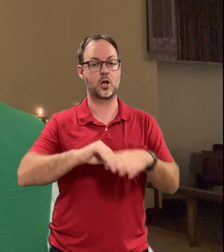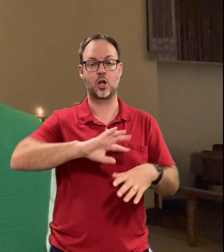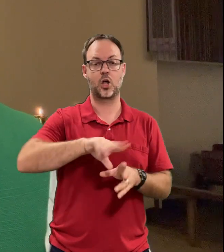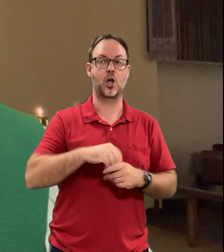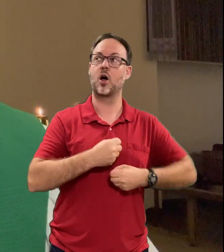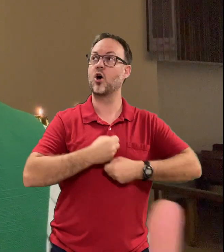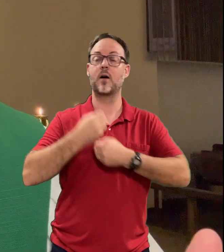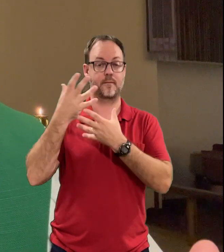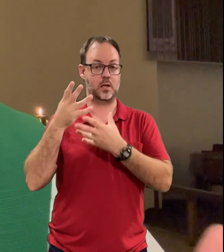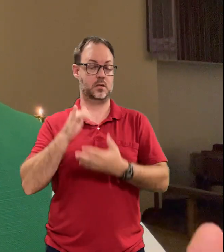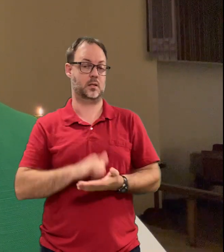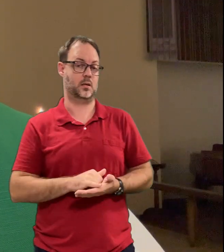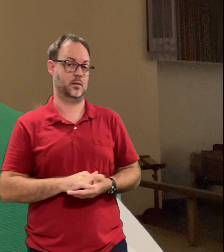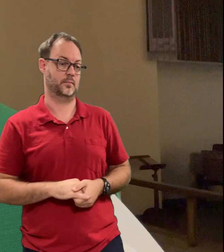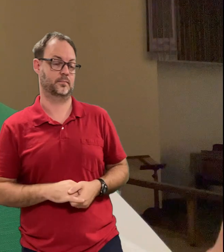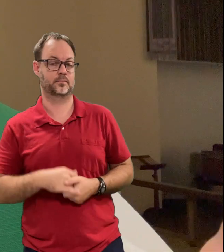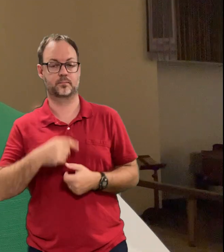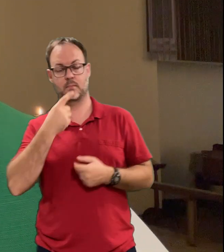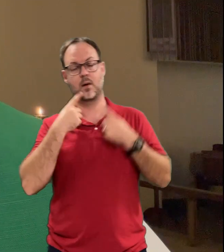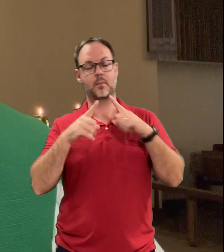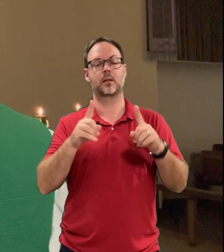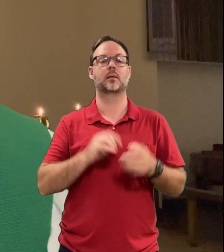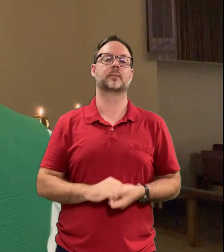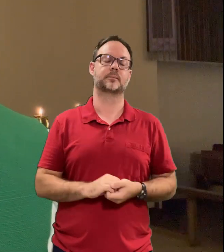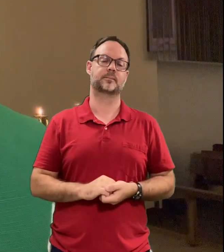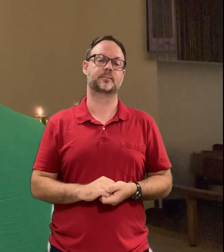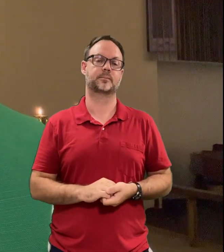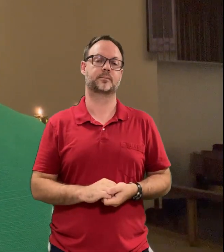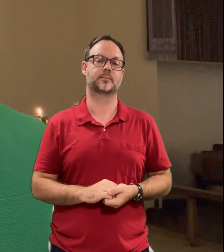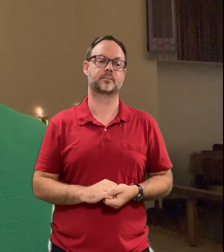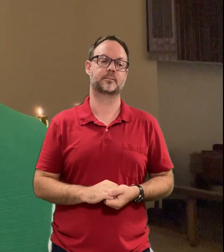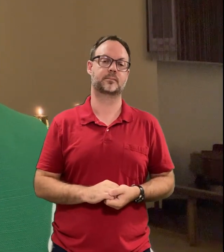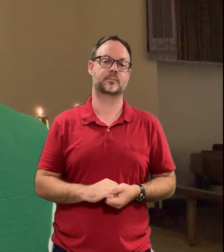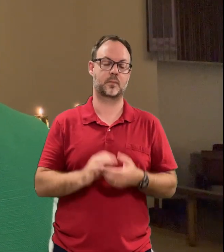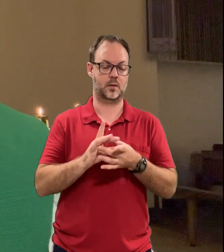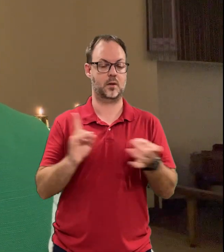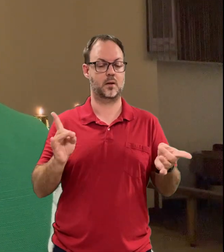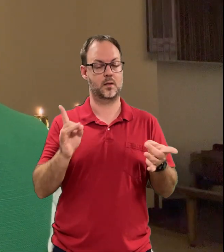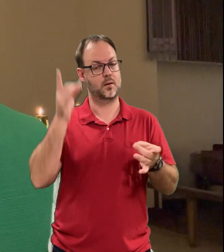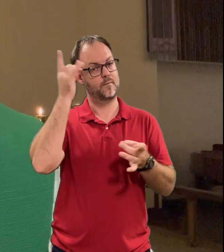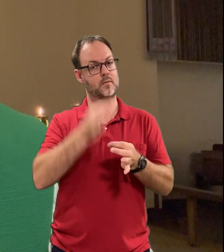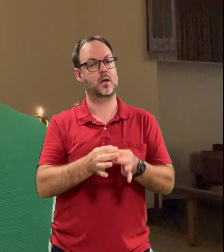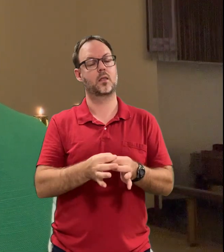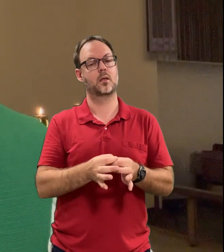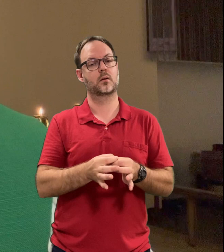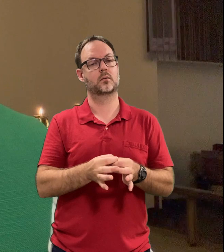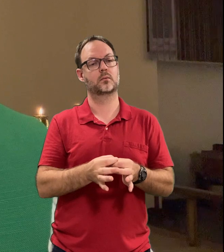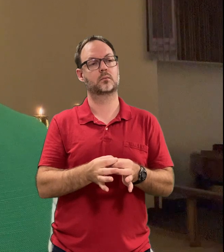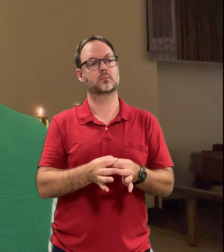in even confessing that publicly. It is a statement of